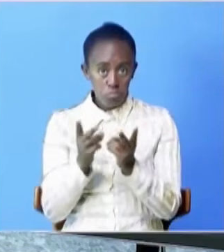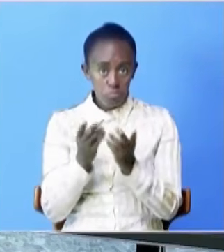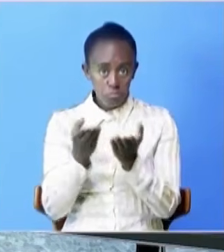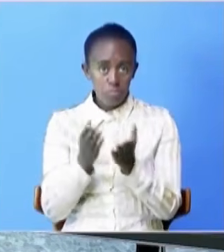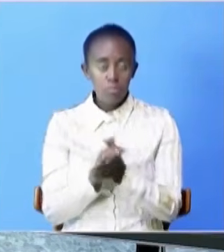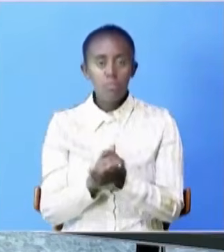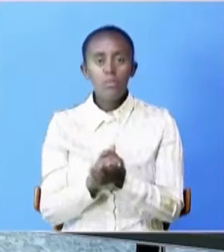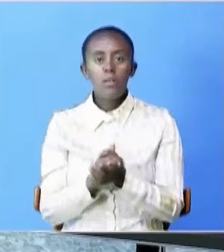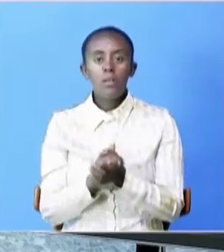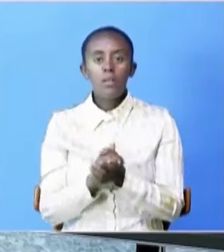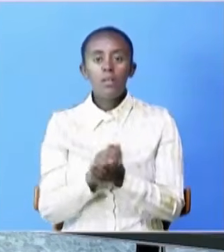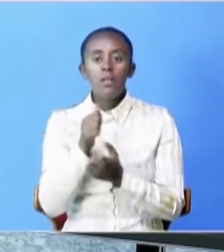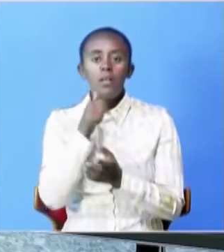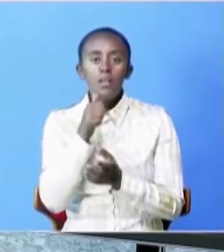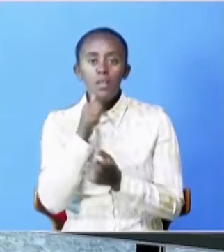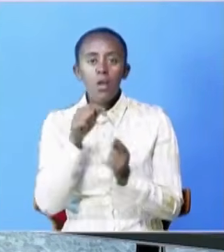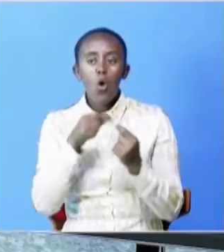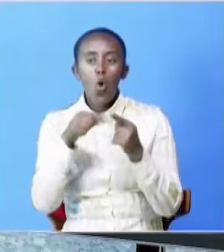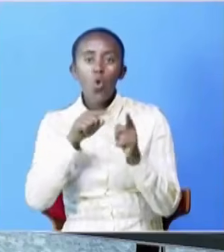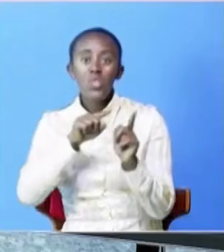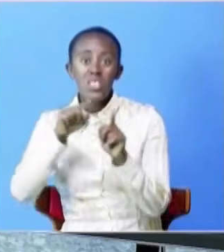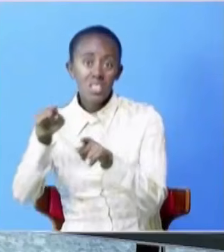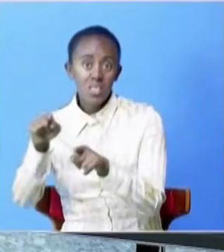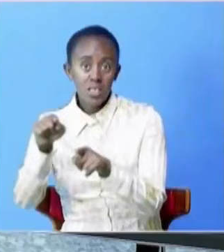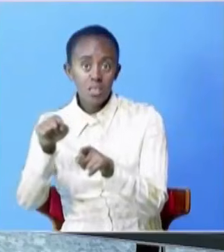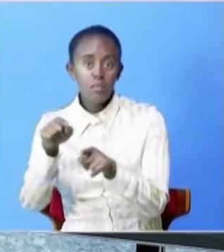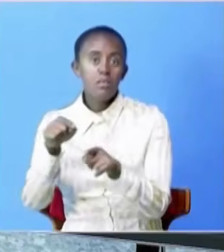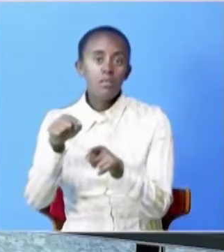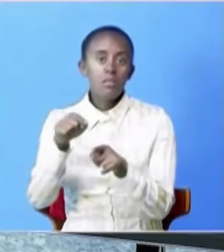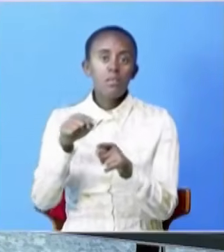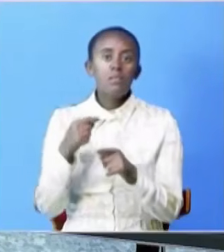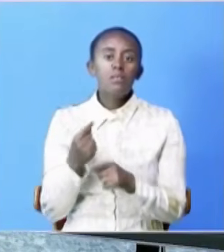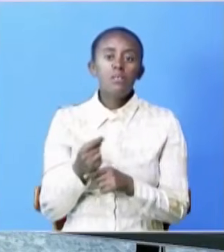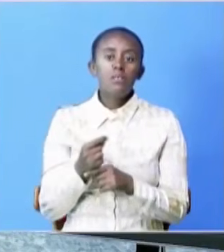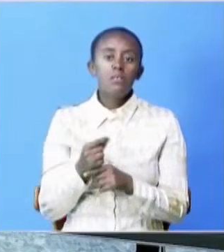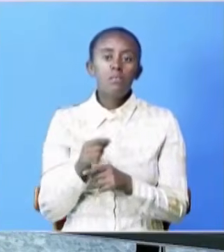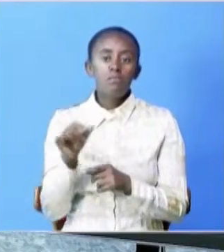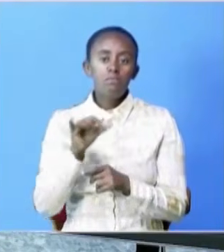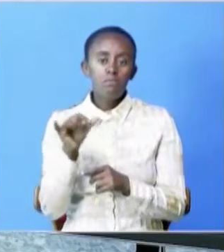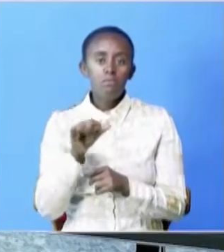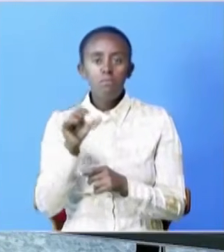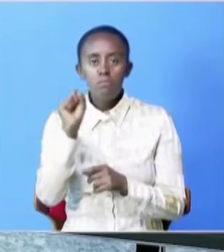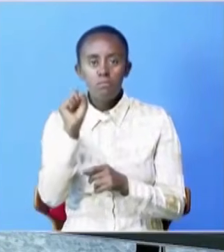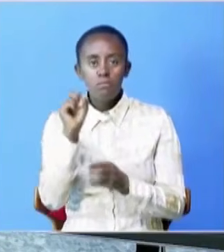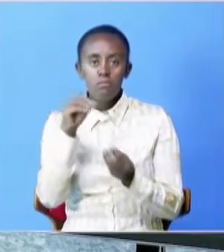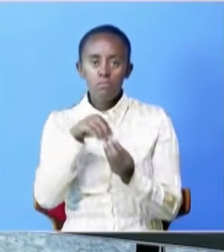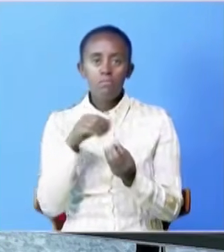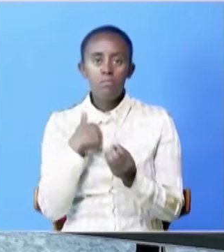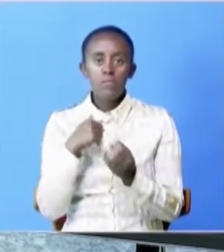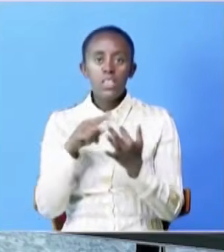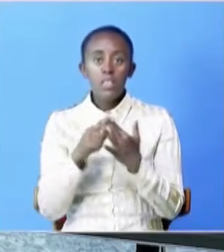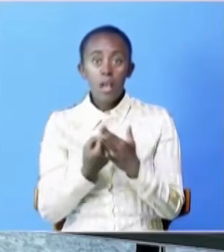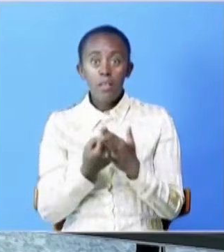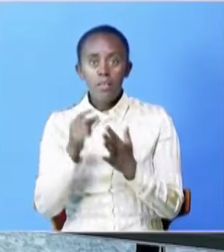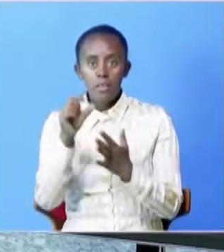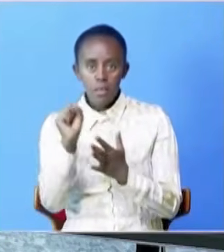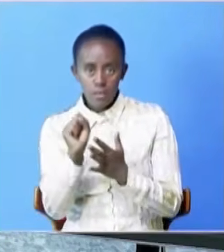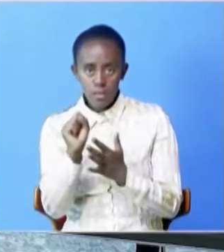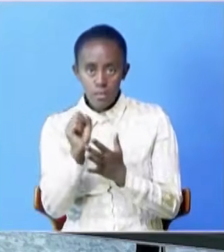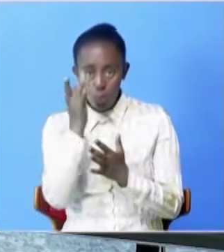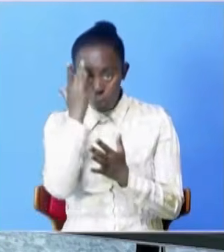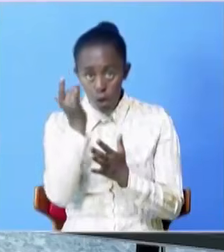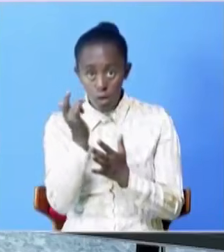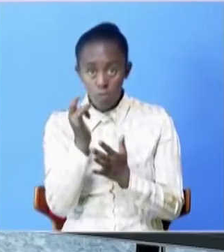when we said Aster goes, here as well, we have added S in our verb. Why